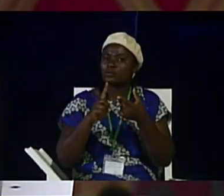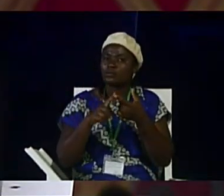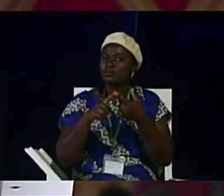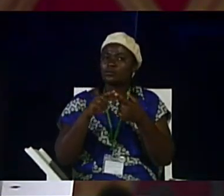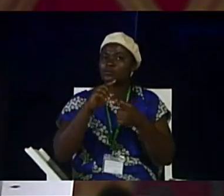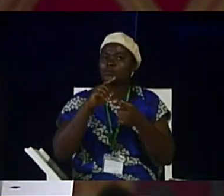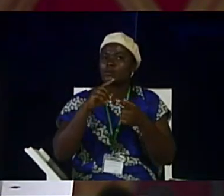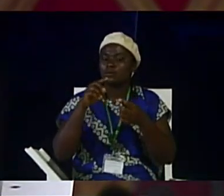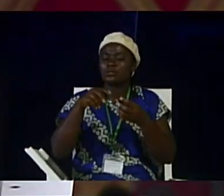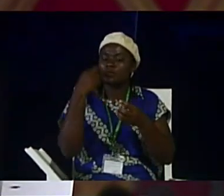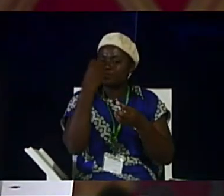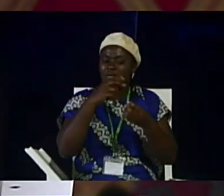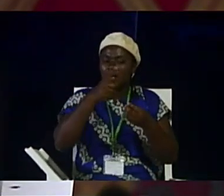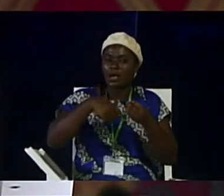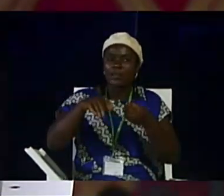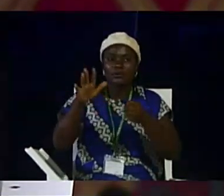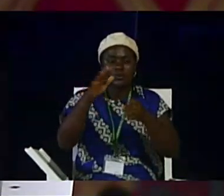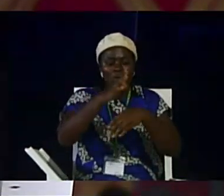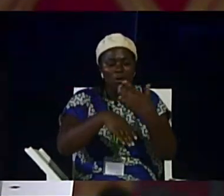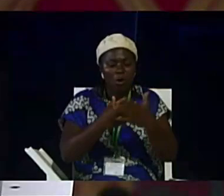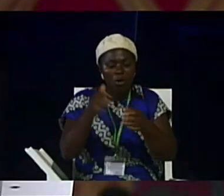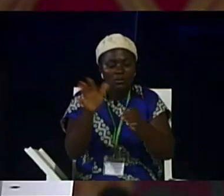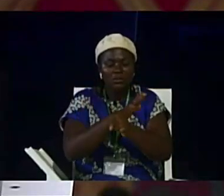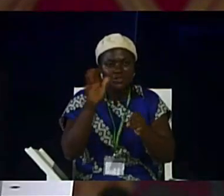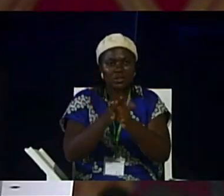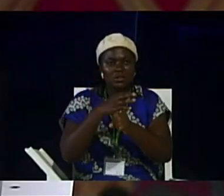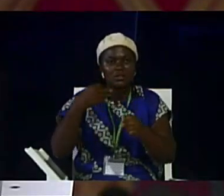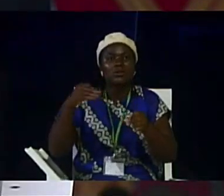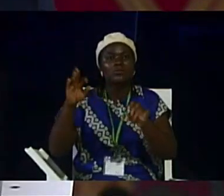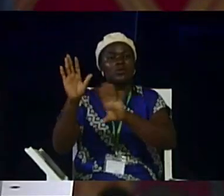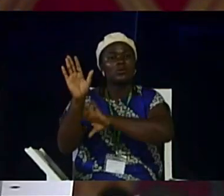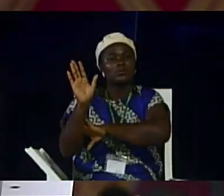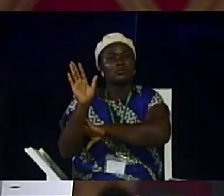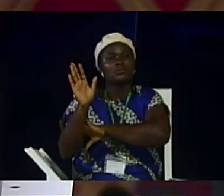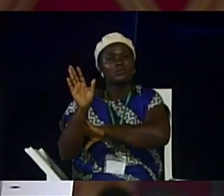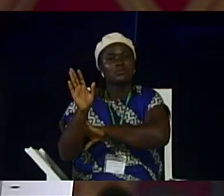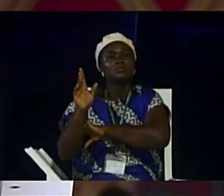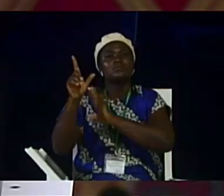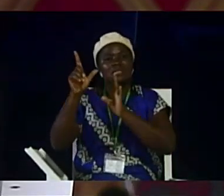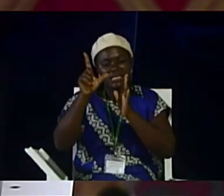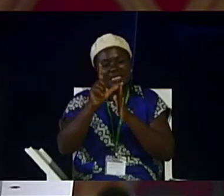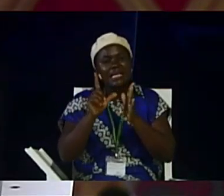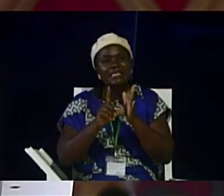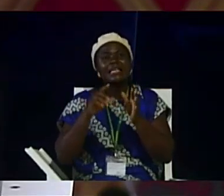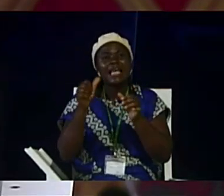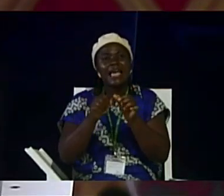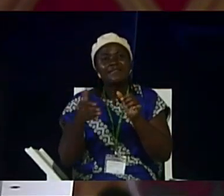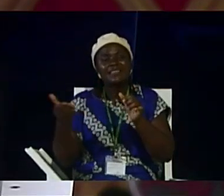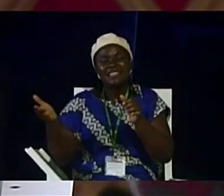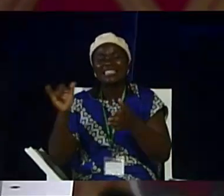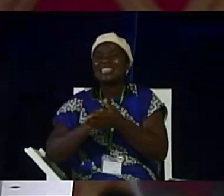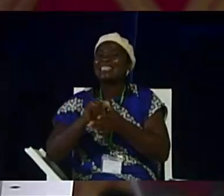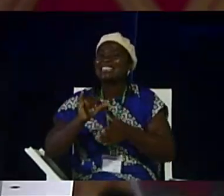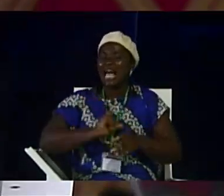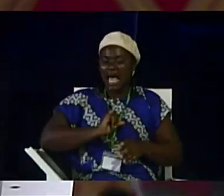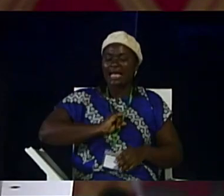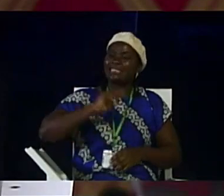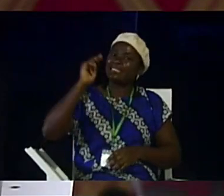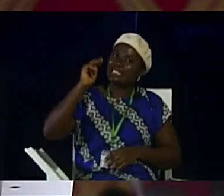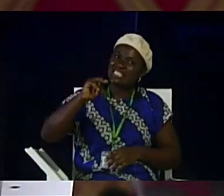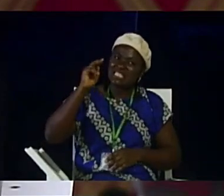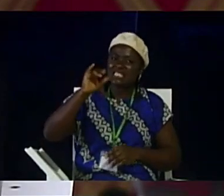all-sufficiency of God. It lets me know that everything that I need is